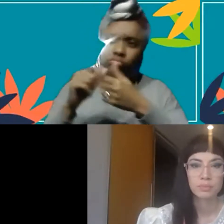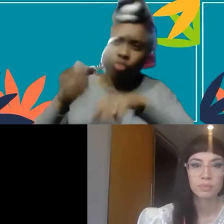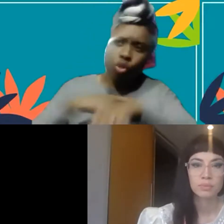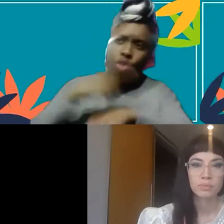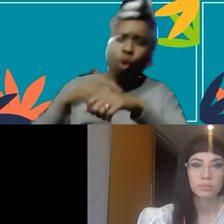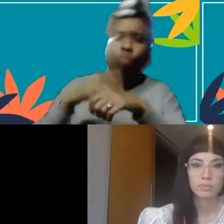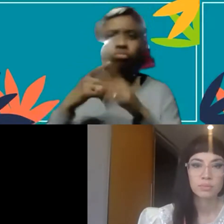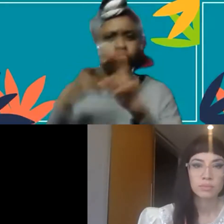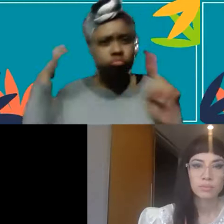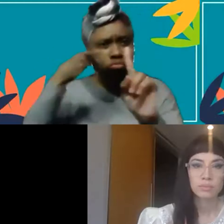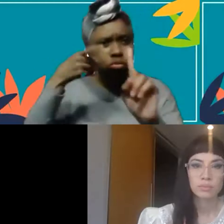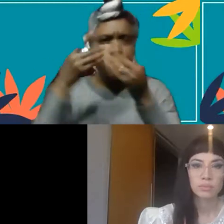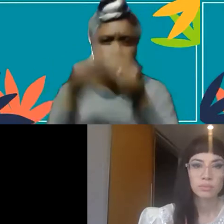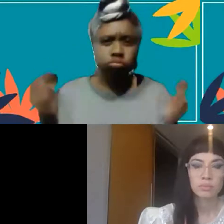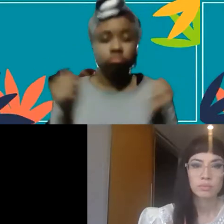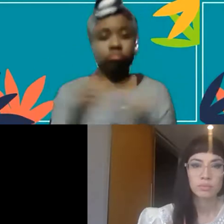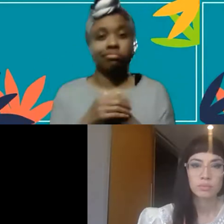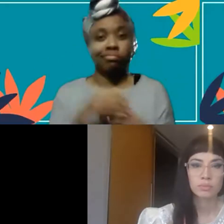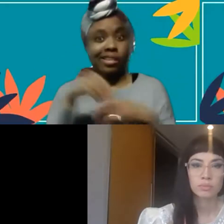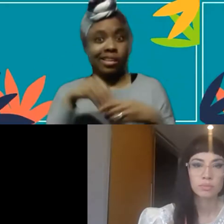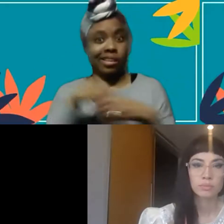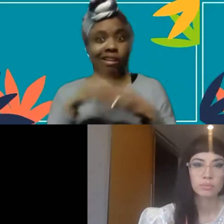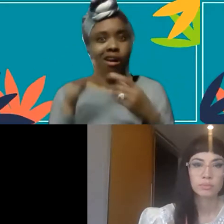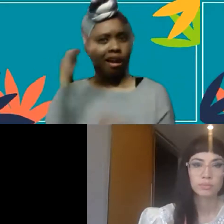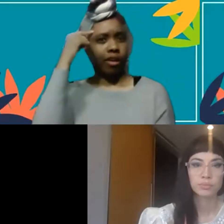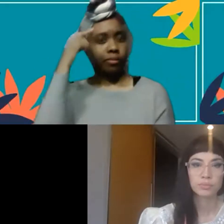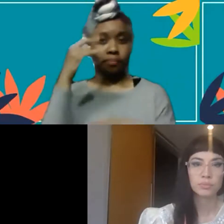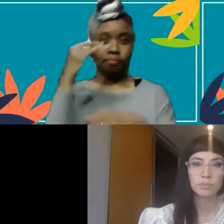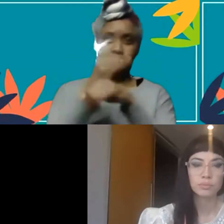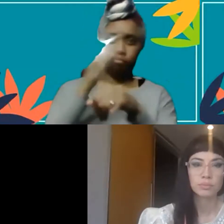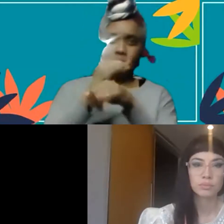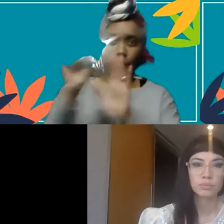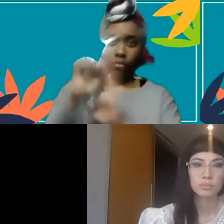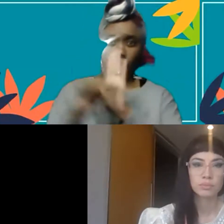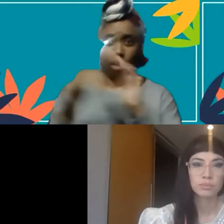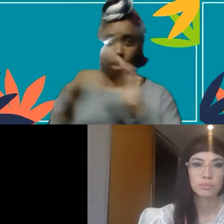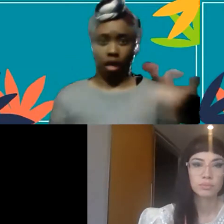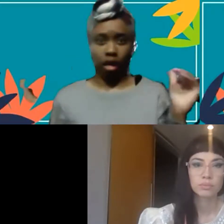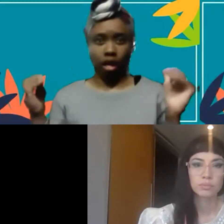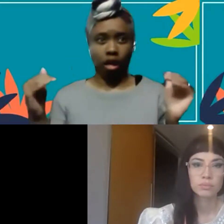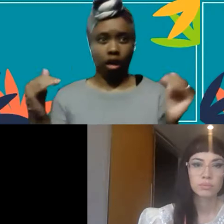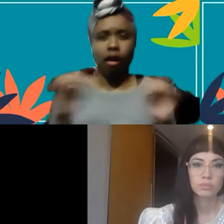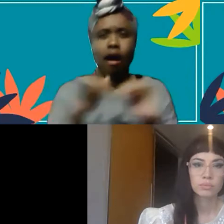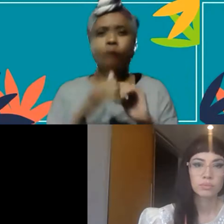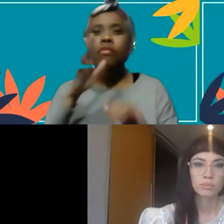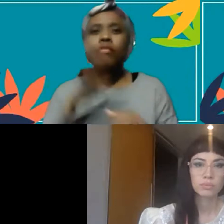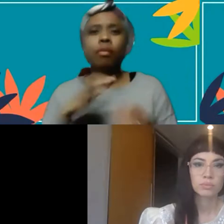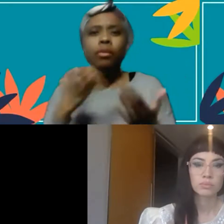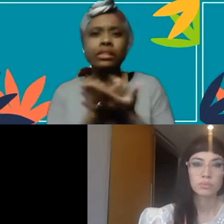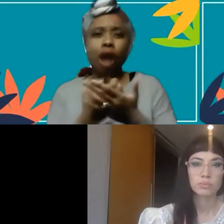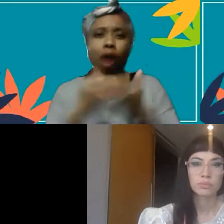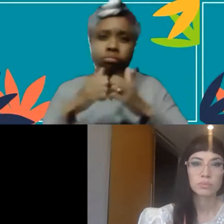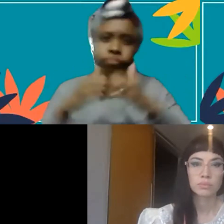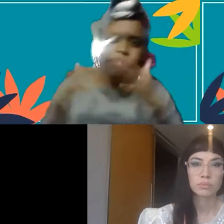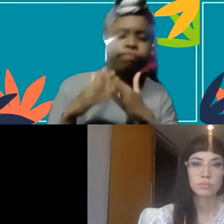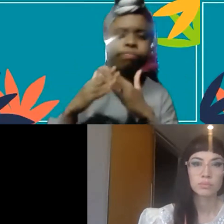person inside a government institution on the state level, what are you learning from working to roll out the Feminist Economy Recovery Plan? How can